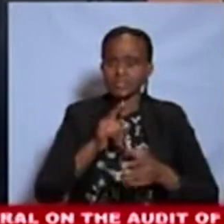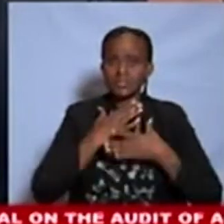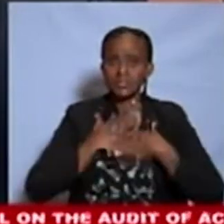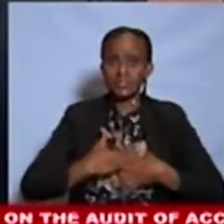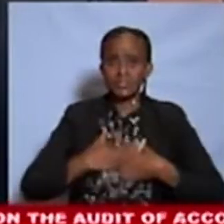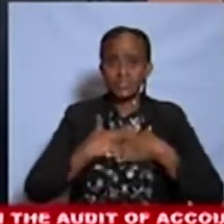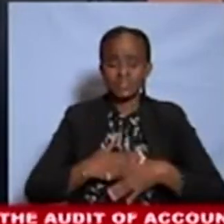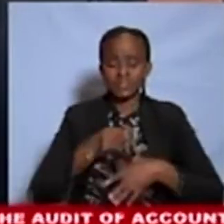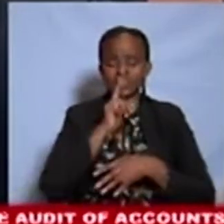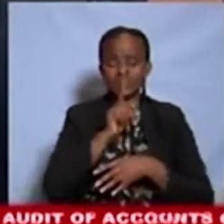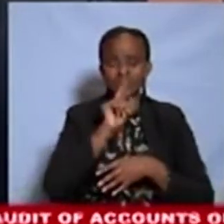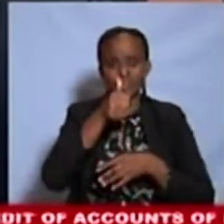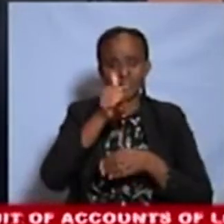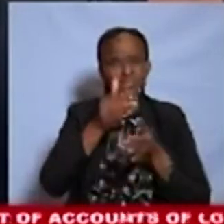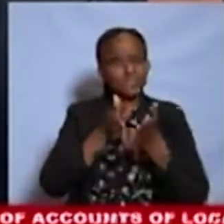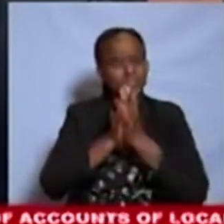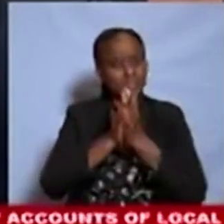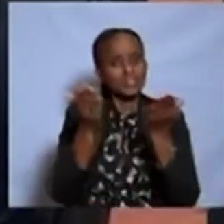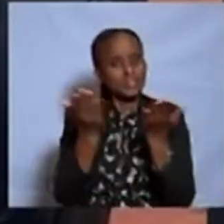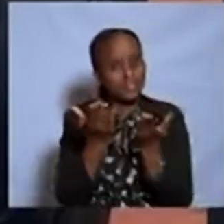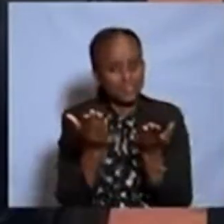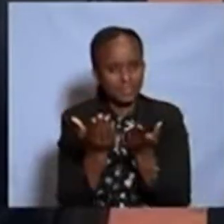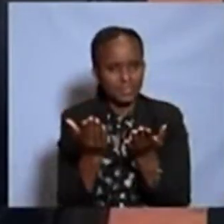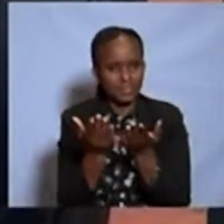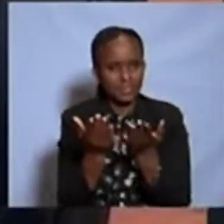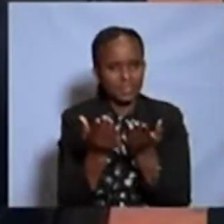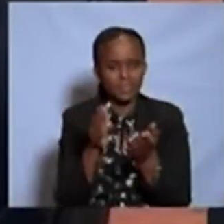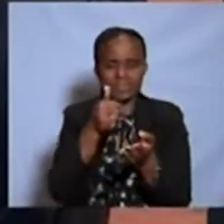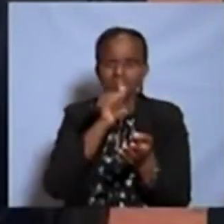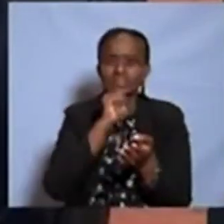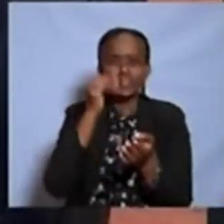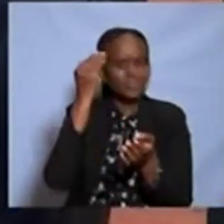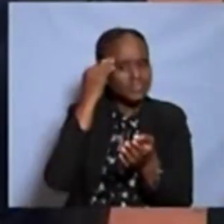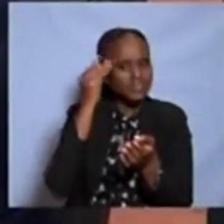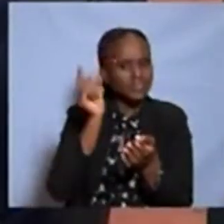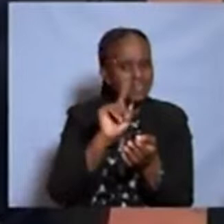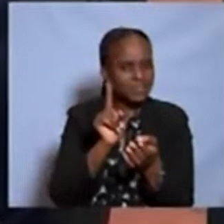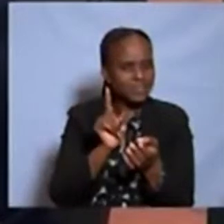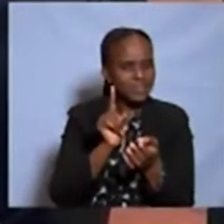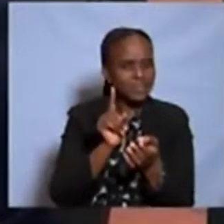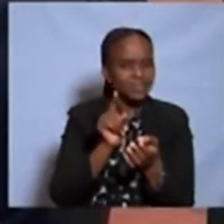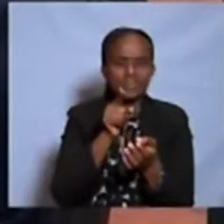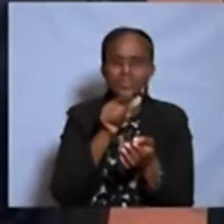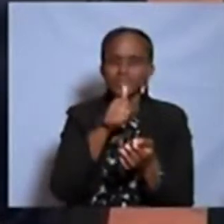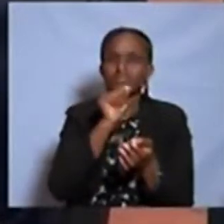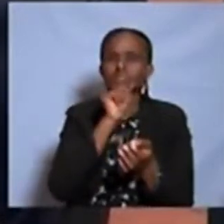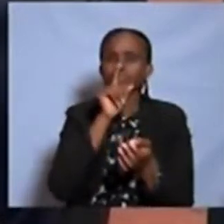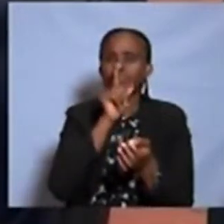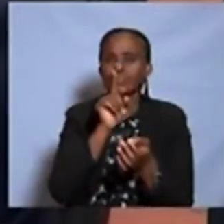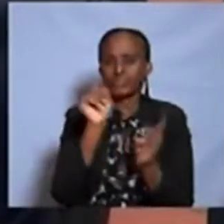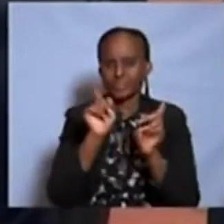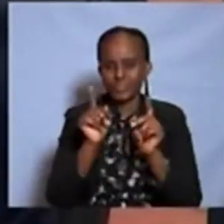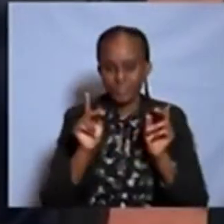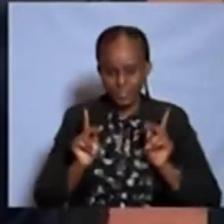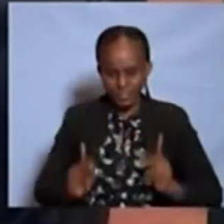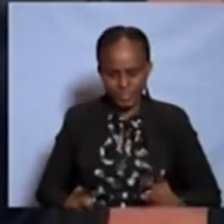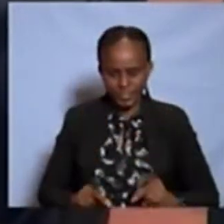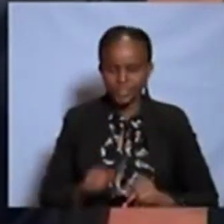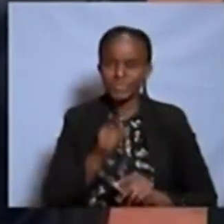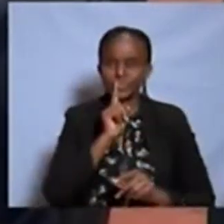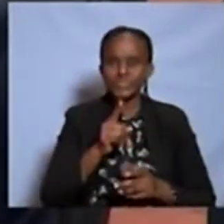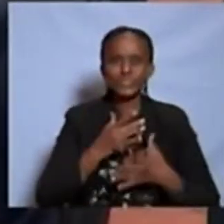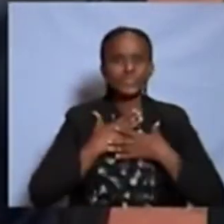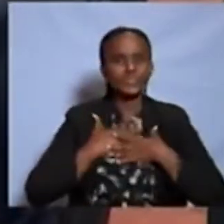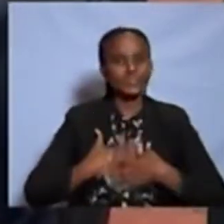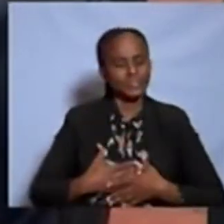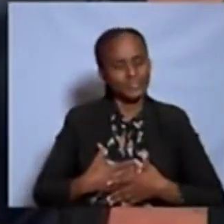truly, you couldn't ask. You don't even know where you are. You are not even sure whether this person was truly on leave